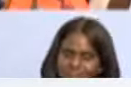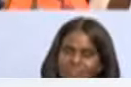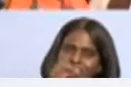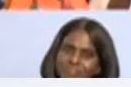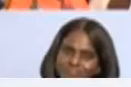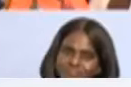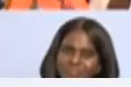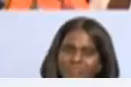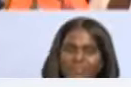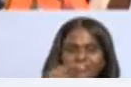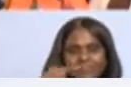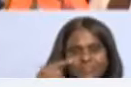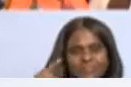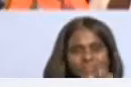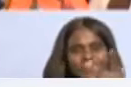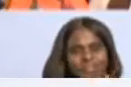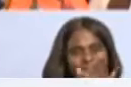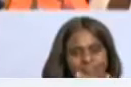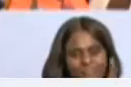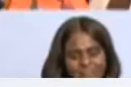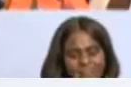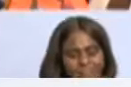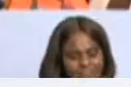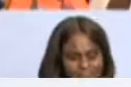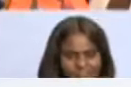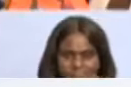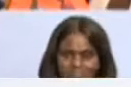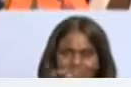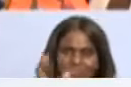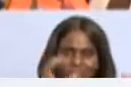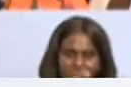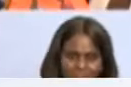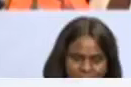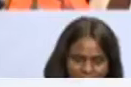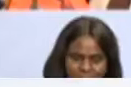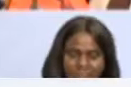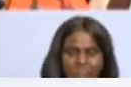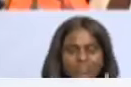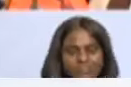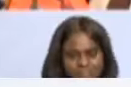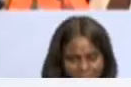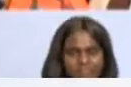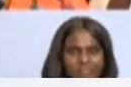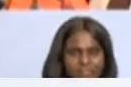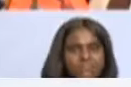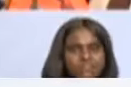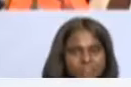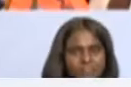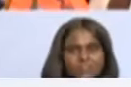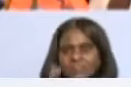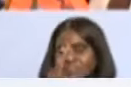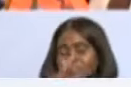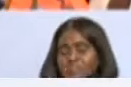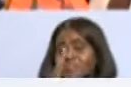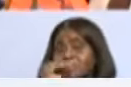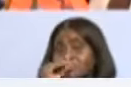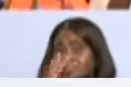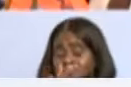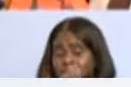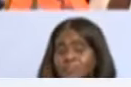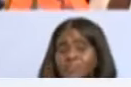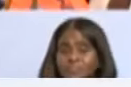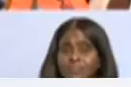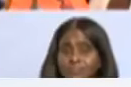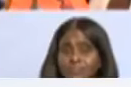technologies, and empower our communities to adapt and to thrive. Madam Speaker,